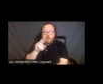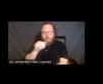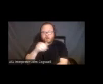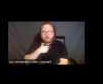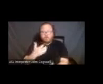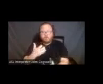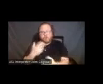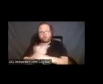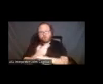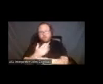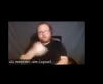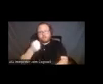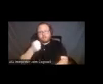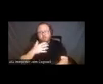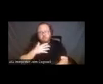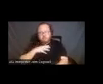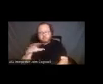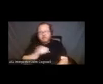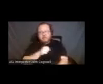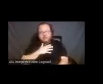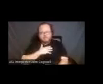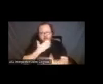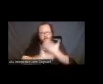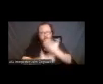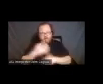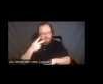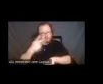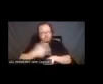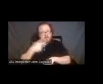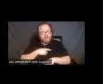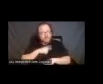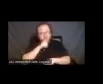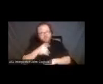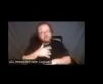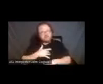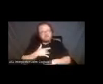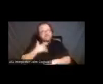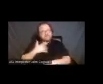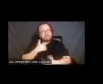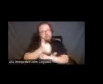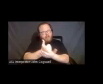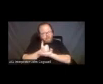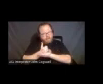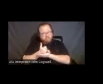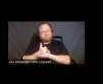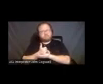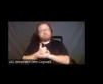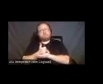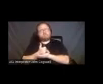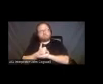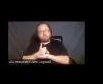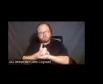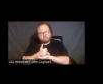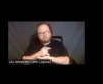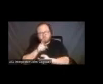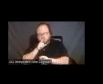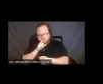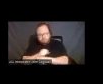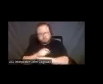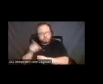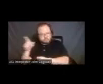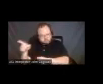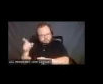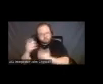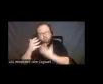Take My Hand twice, and I found it very helpful, and they're actually caring and